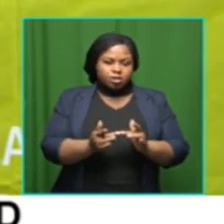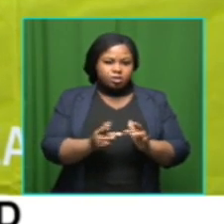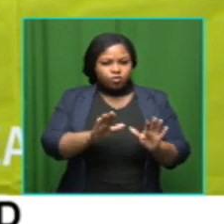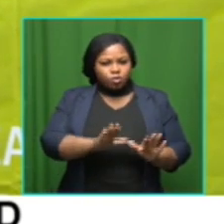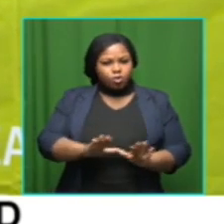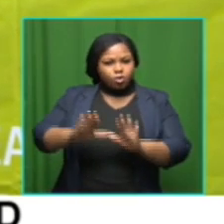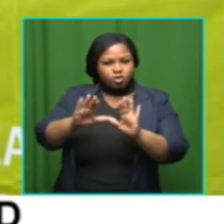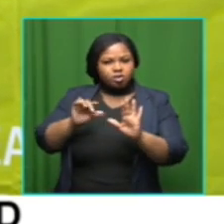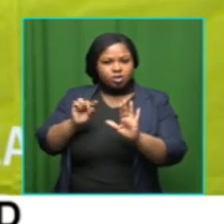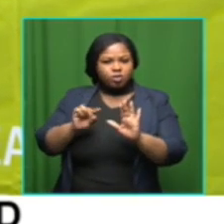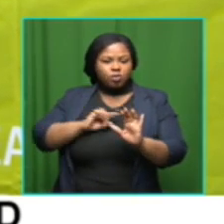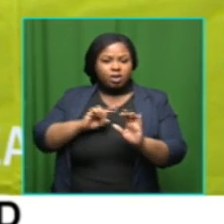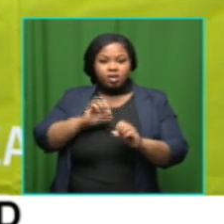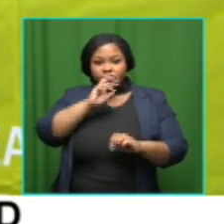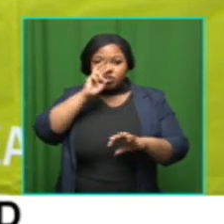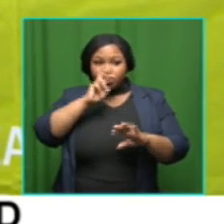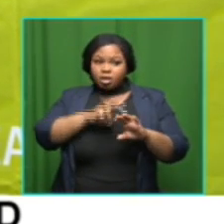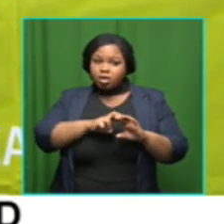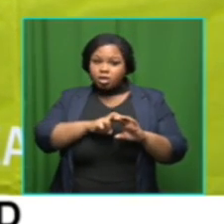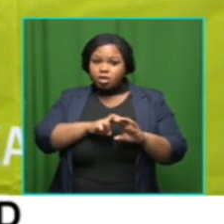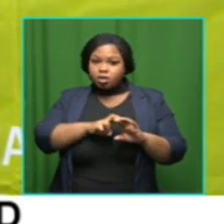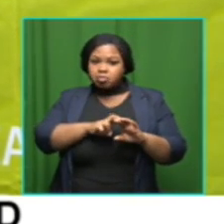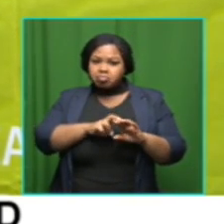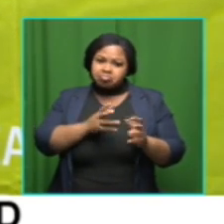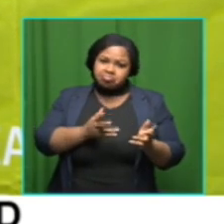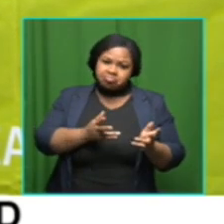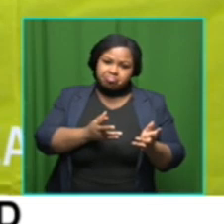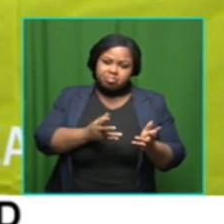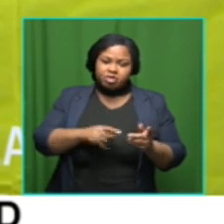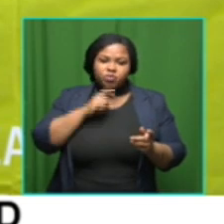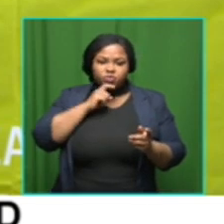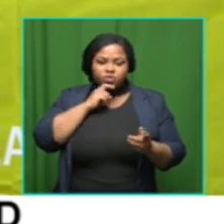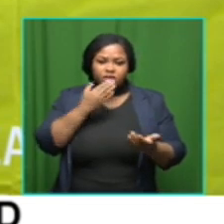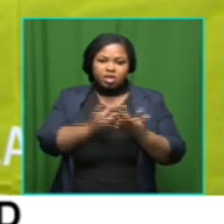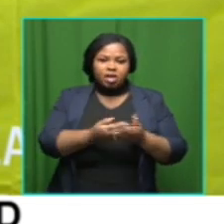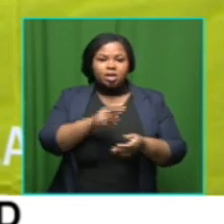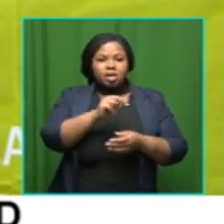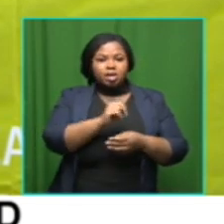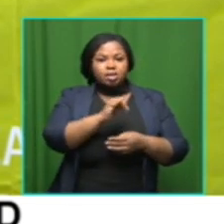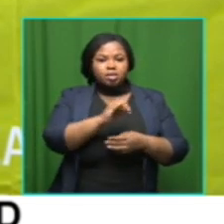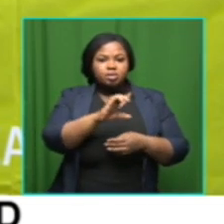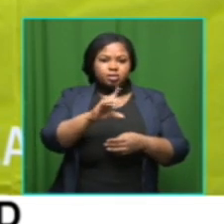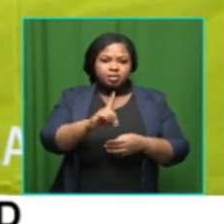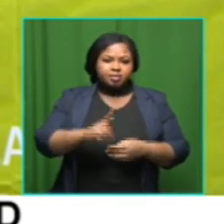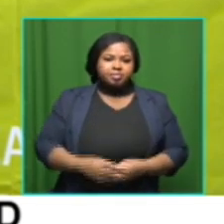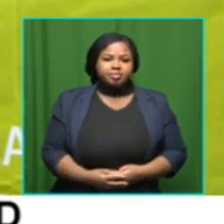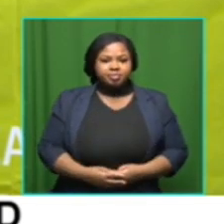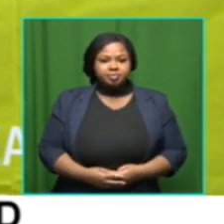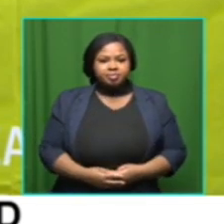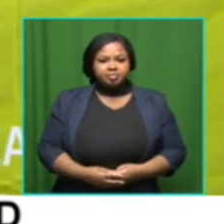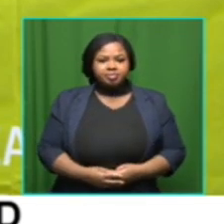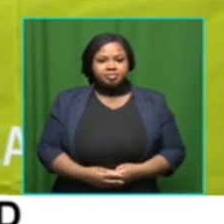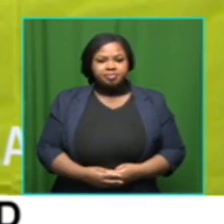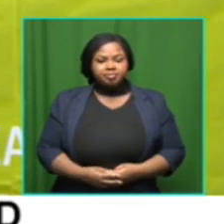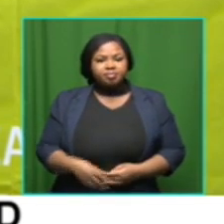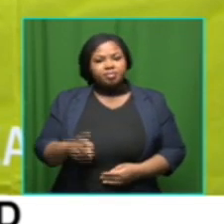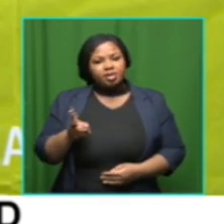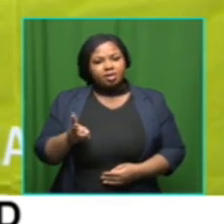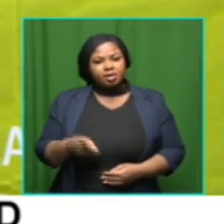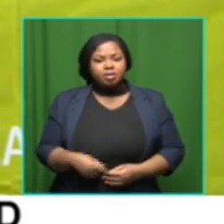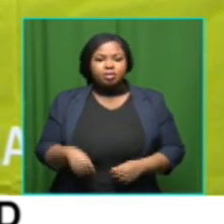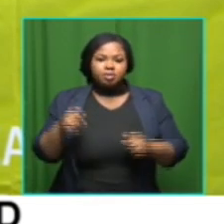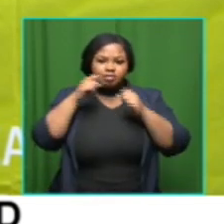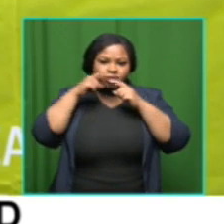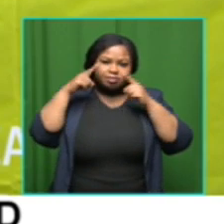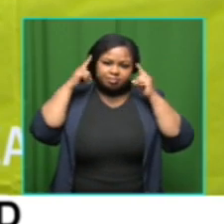continent where there is need that they'll be utilized. I think it should just be recommended that we use the